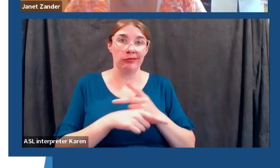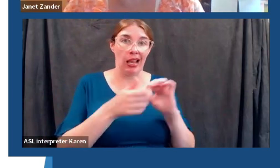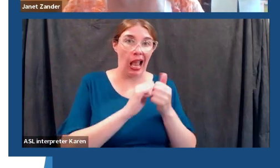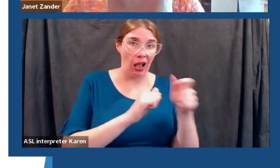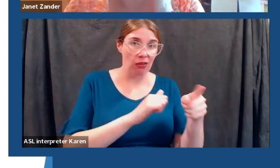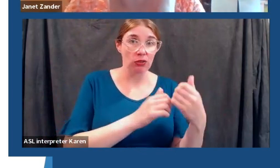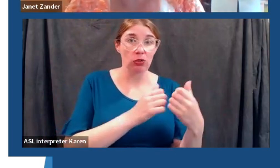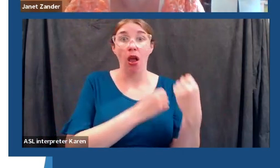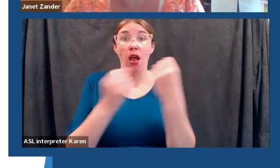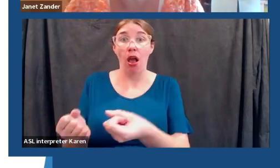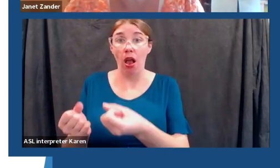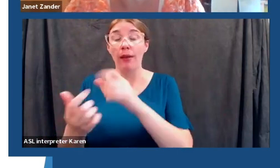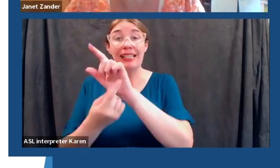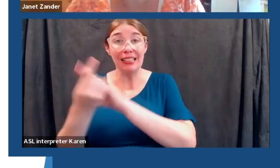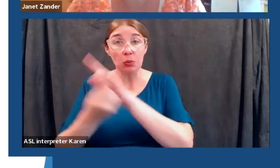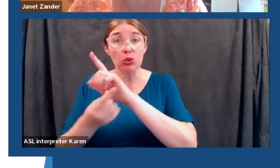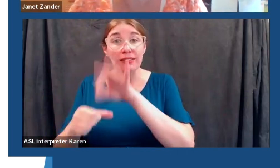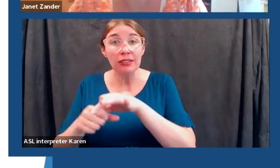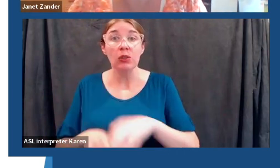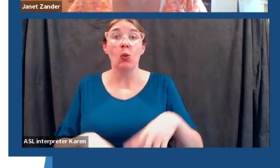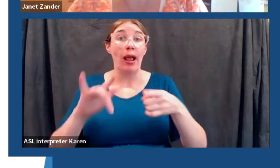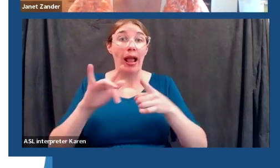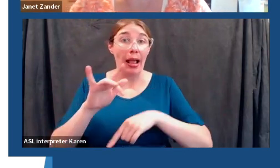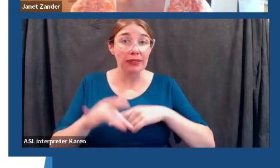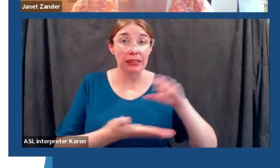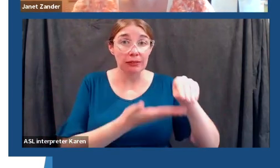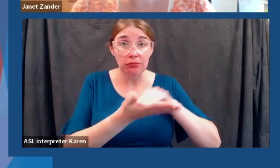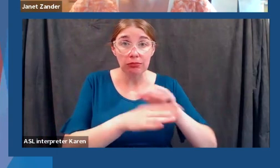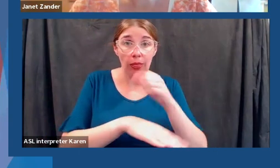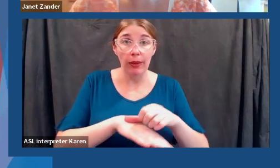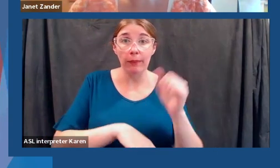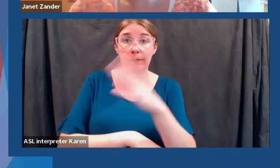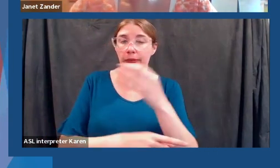or by absentee if there's still time. Next slide, please.